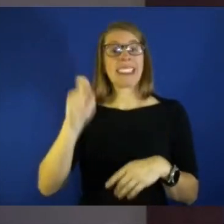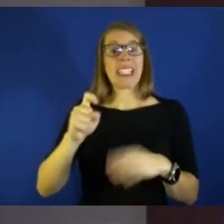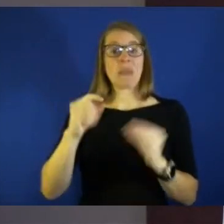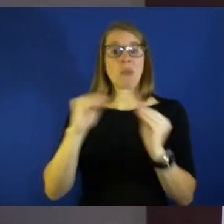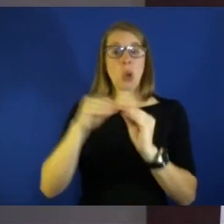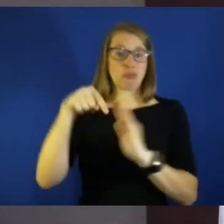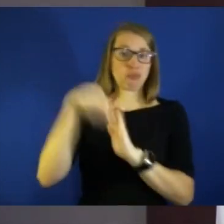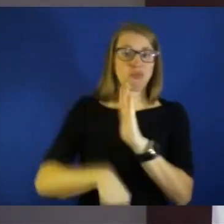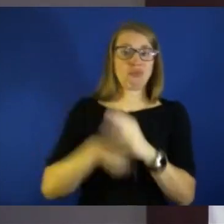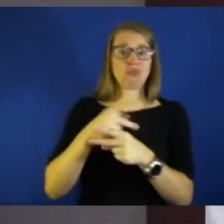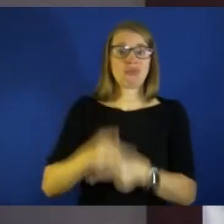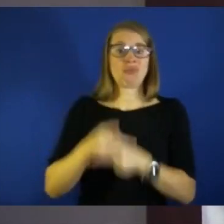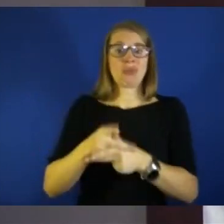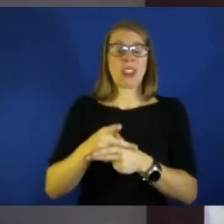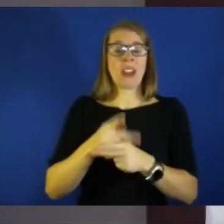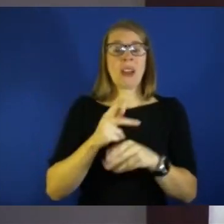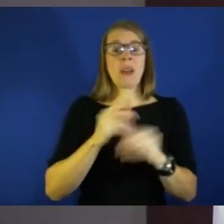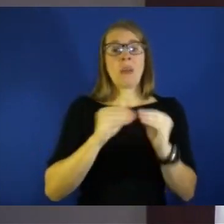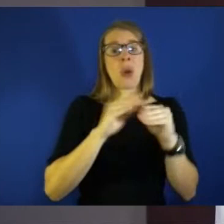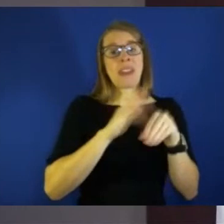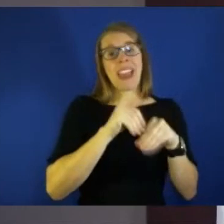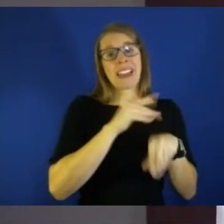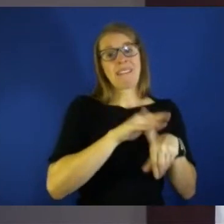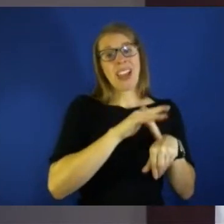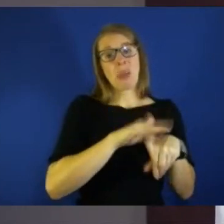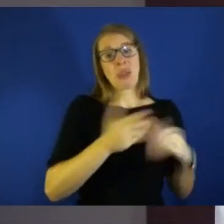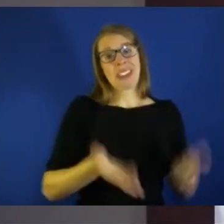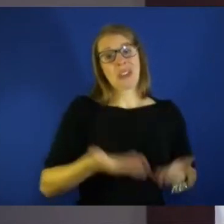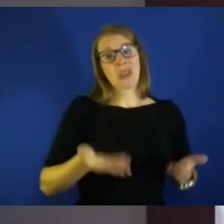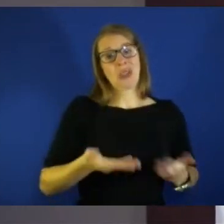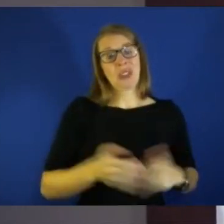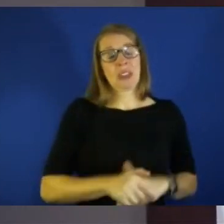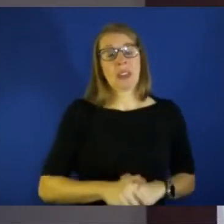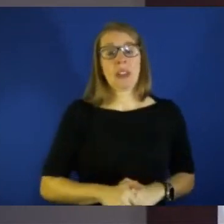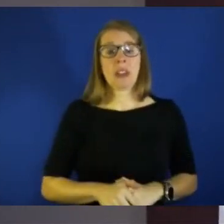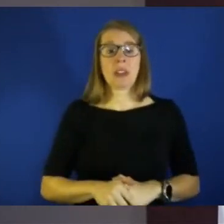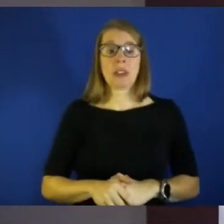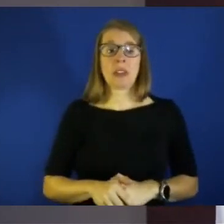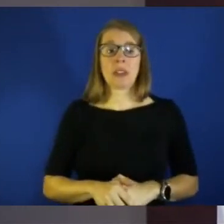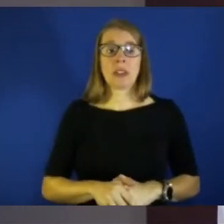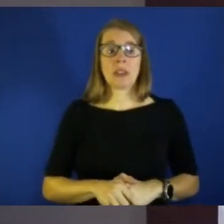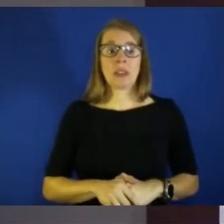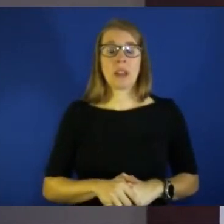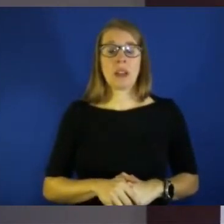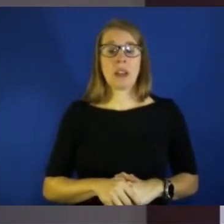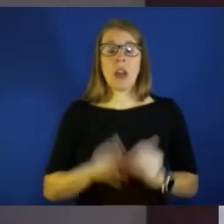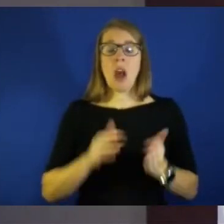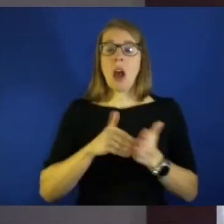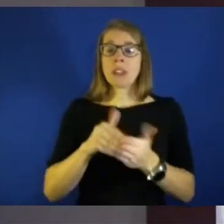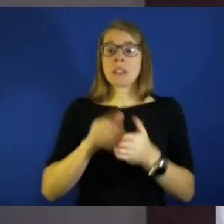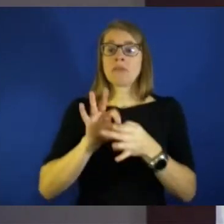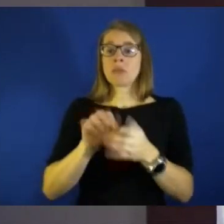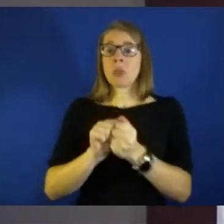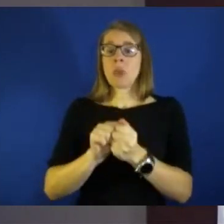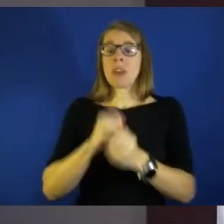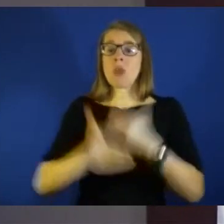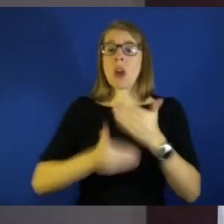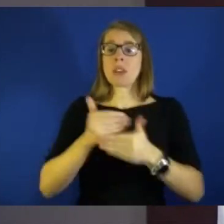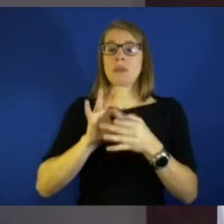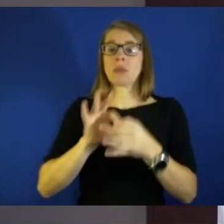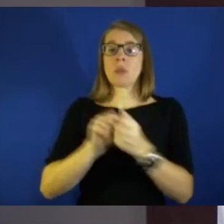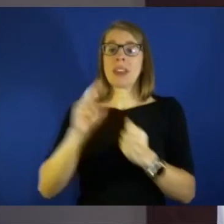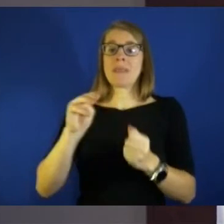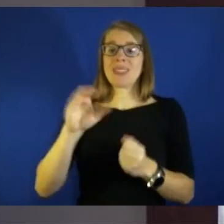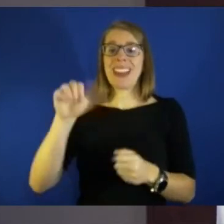have available here. So there's a lot of reasons for that, but a lot of them have to do with essentially the process of monoclonal antibody infusions. It's just not quite